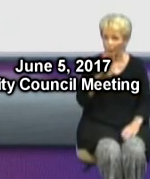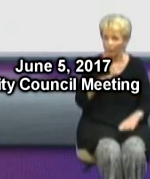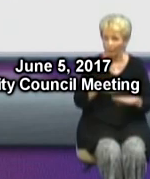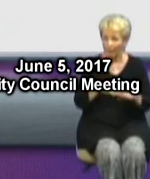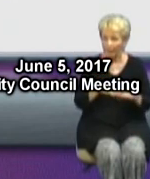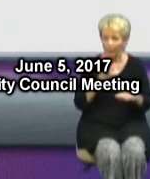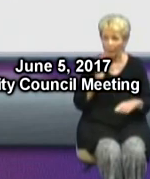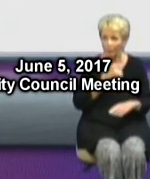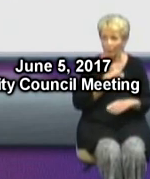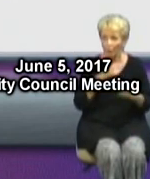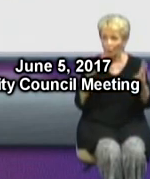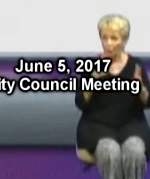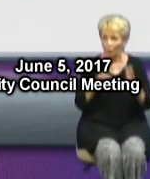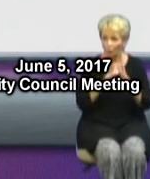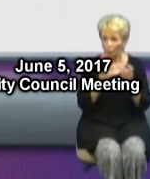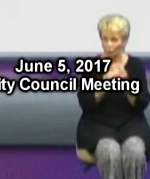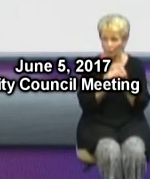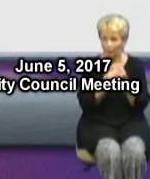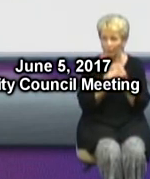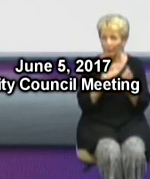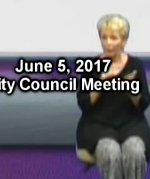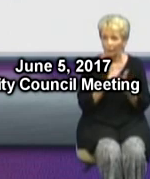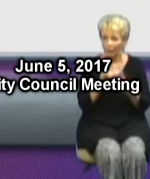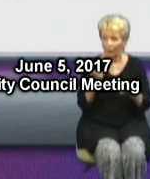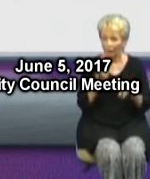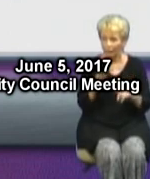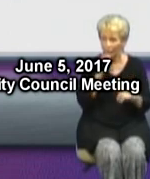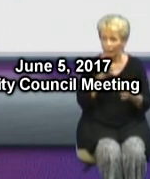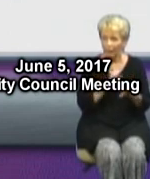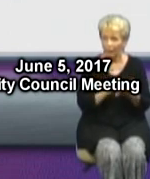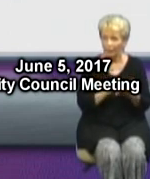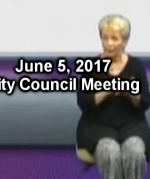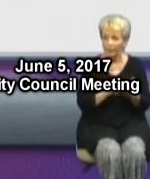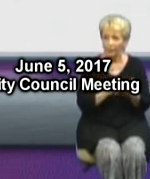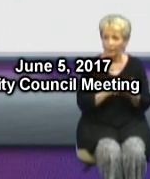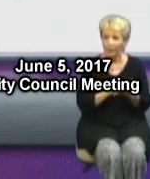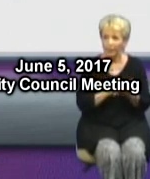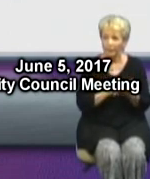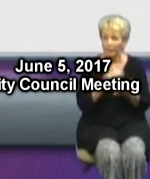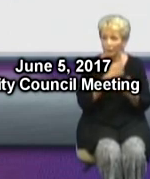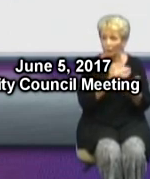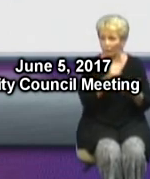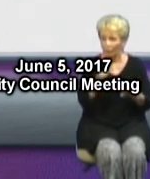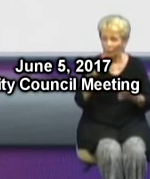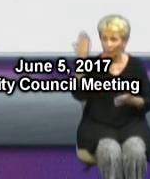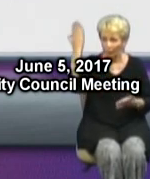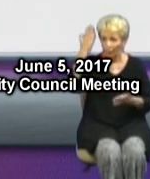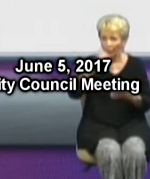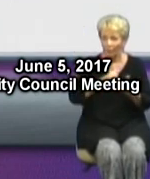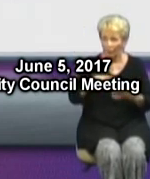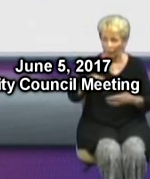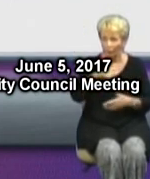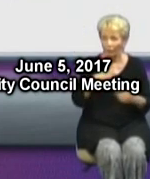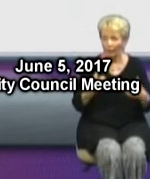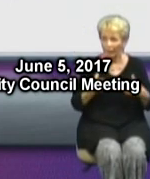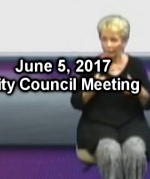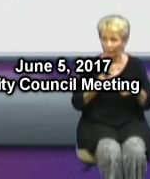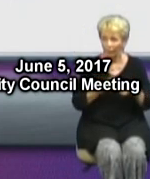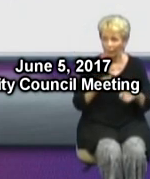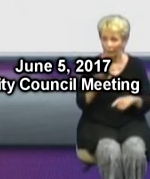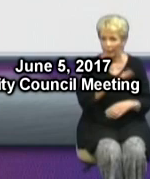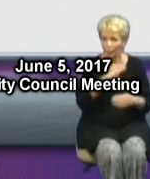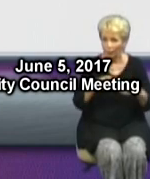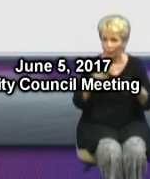our winter workshop. And there has also been some other presentations that you have had from their